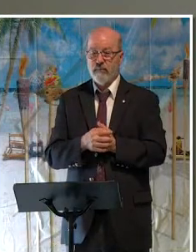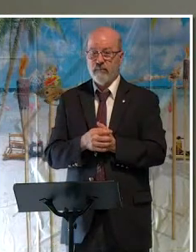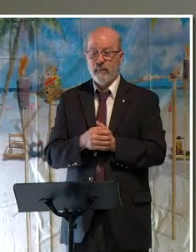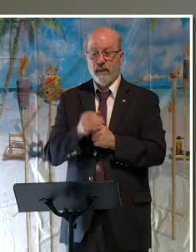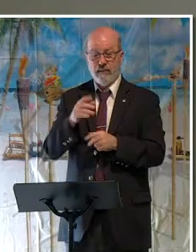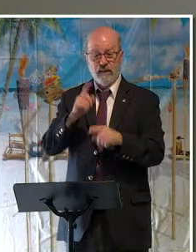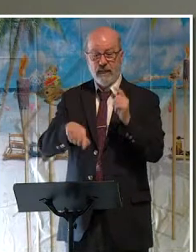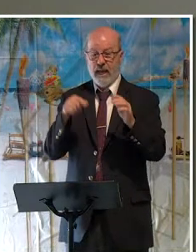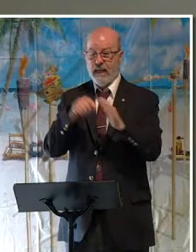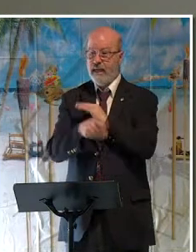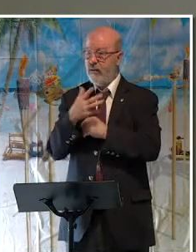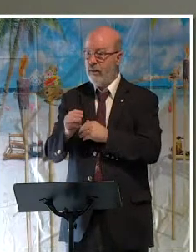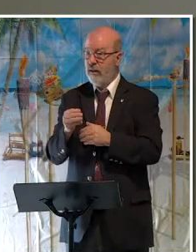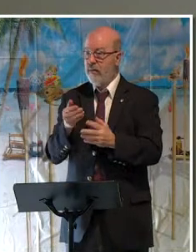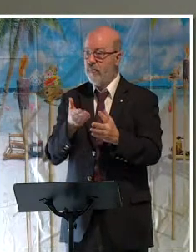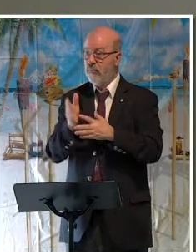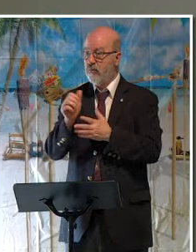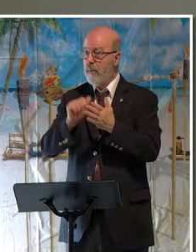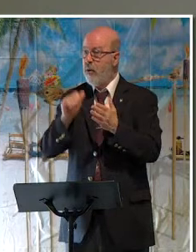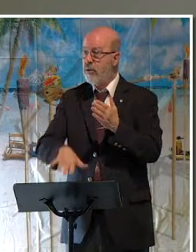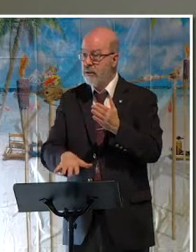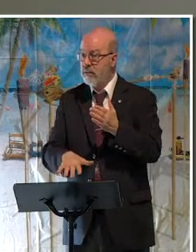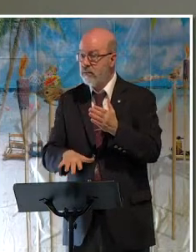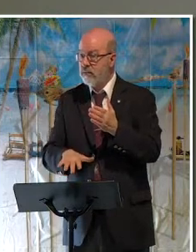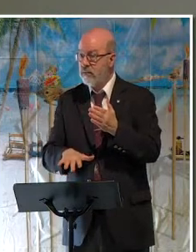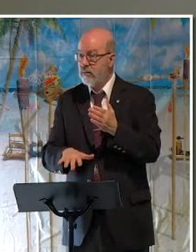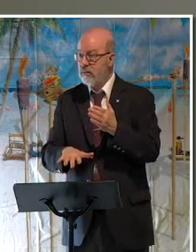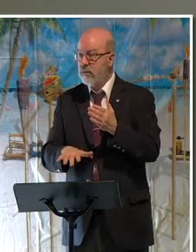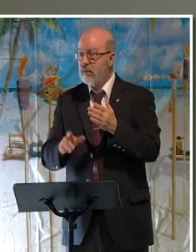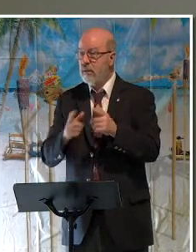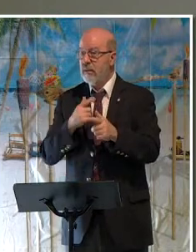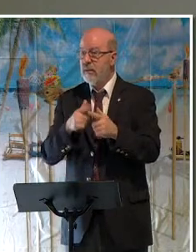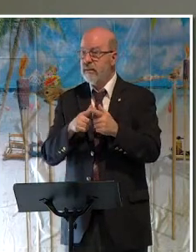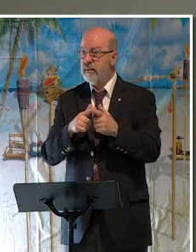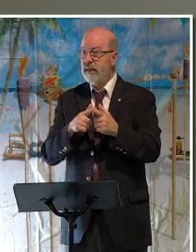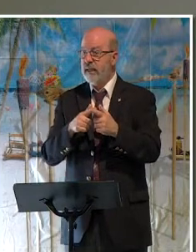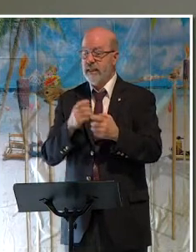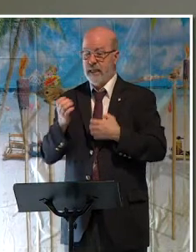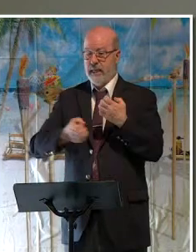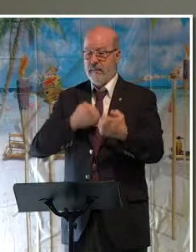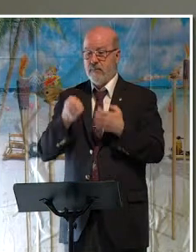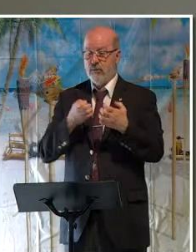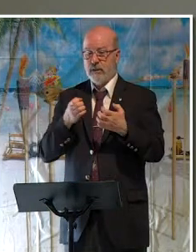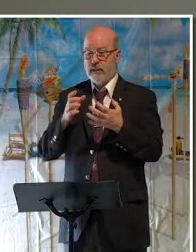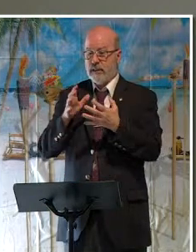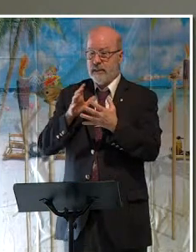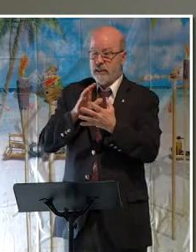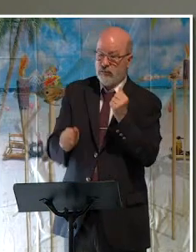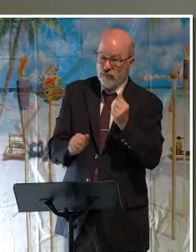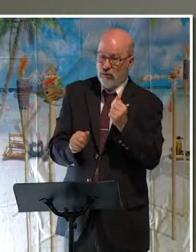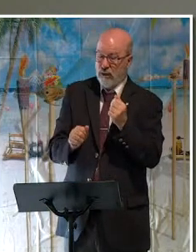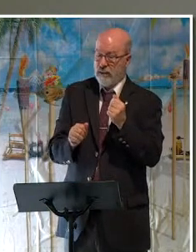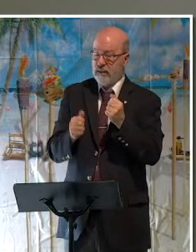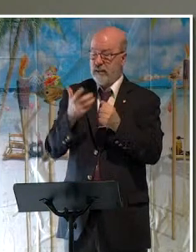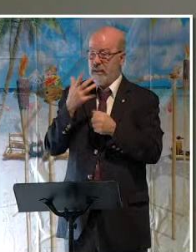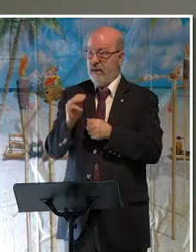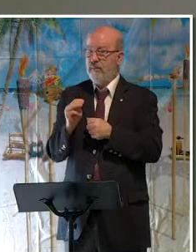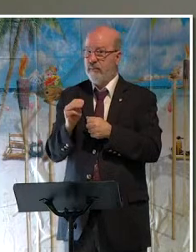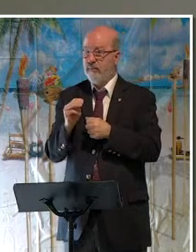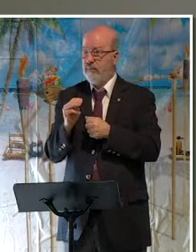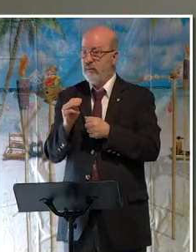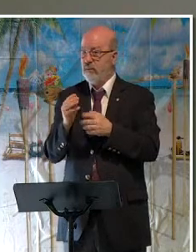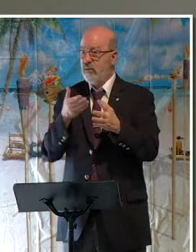If he cannot kill them through abortion, he then emotionally devastates and destabilizes